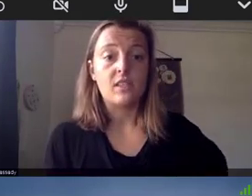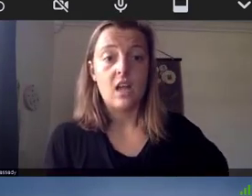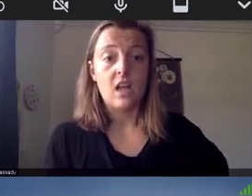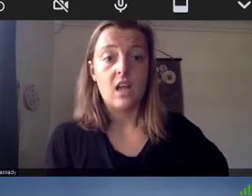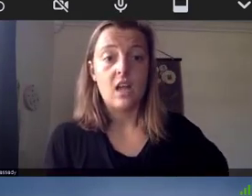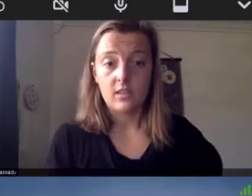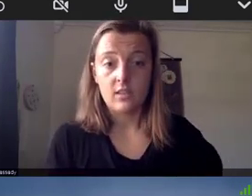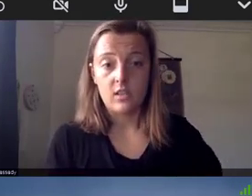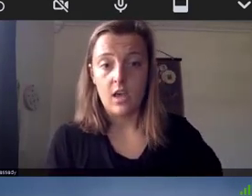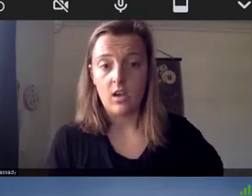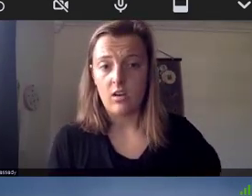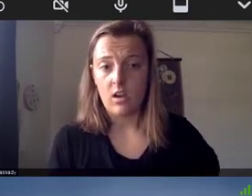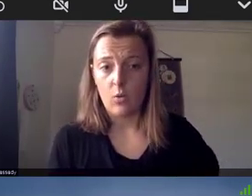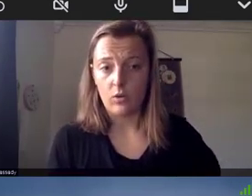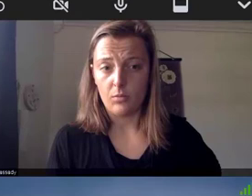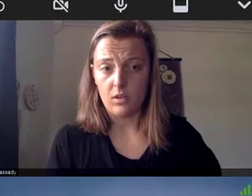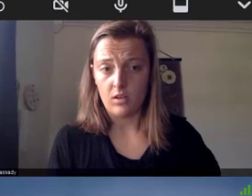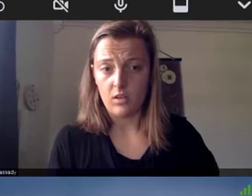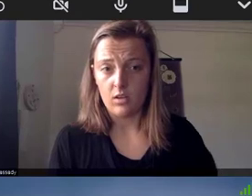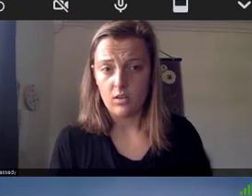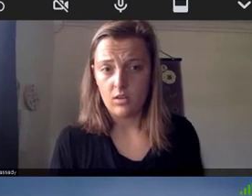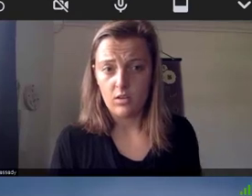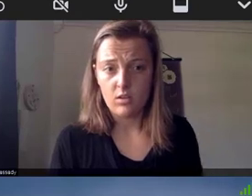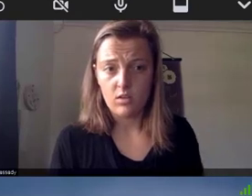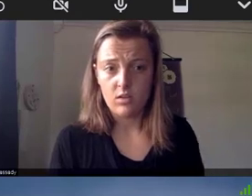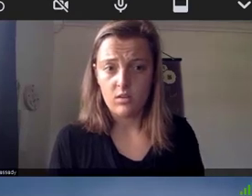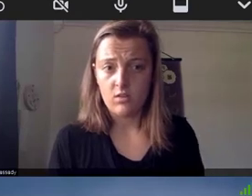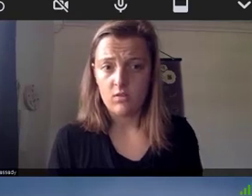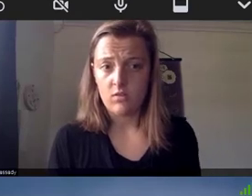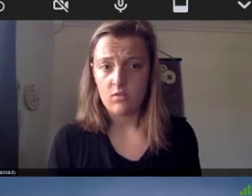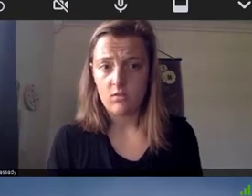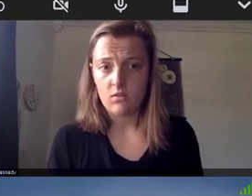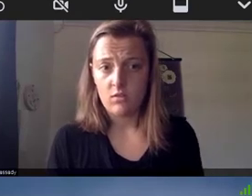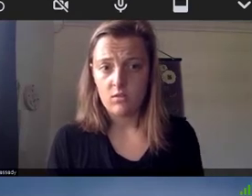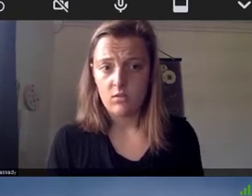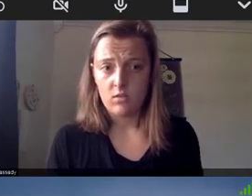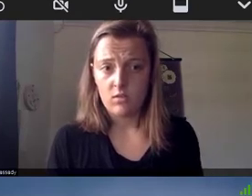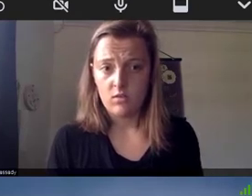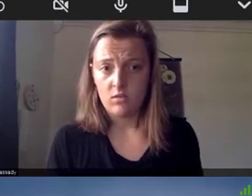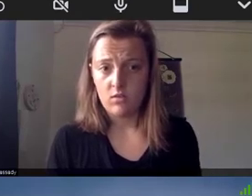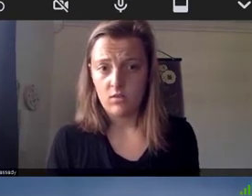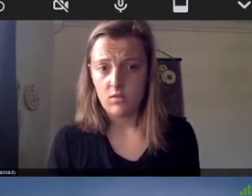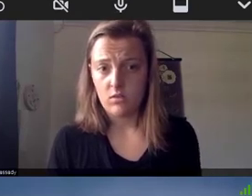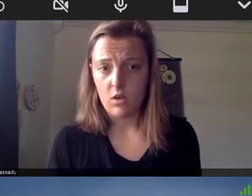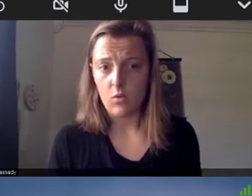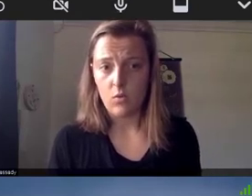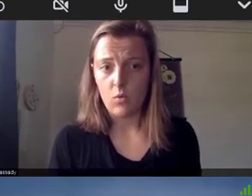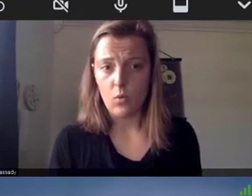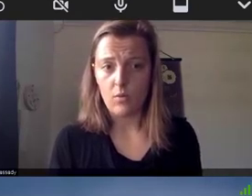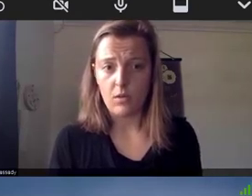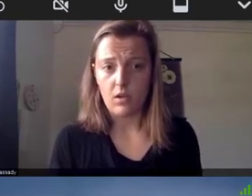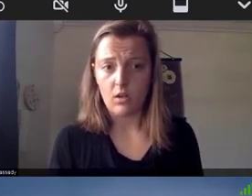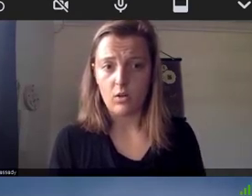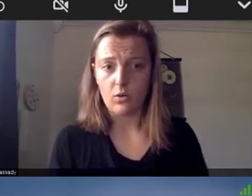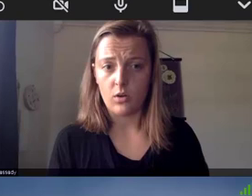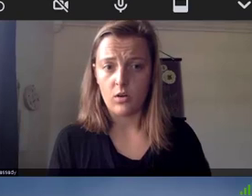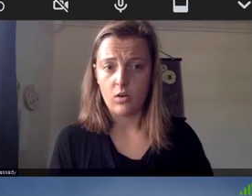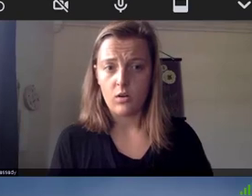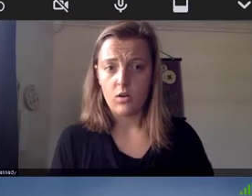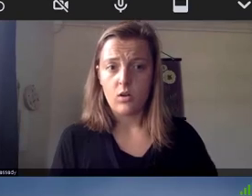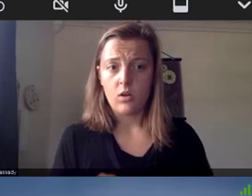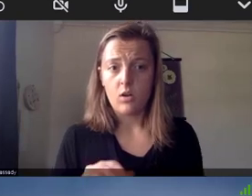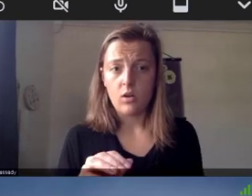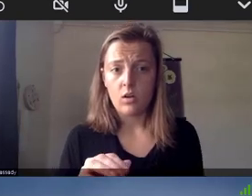So if it's not mixed, then it will be. If it's unmixed, there are no fins. It wouldn't be